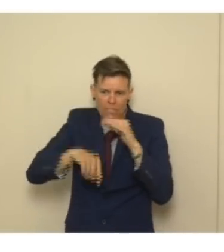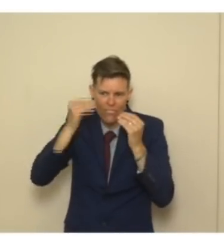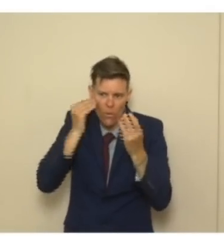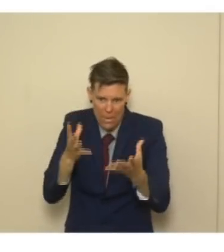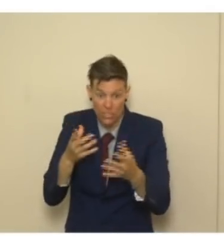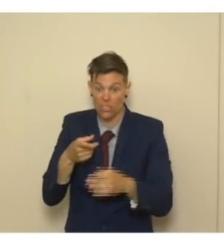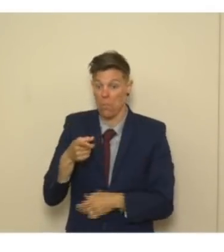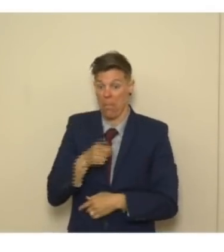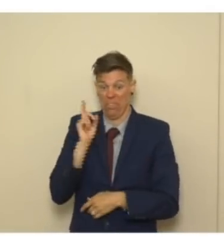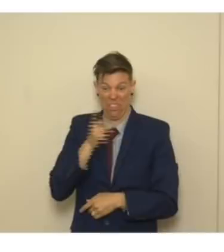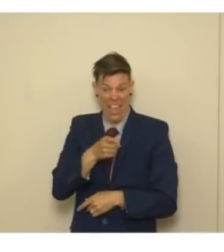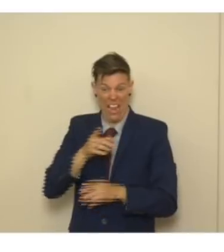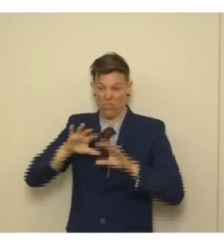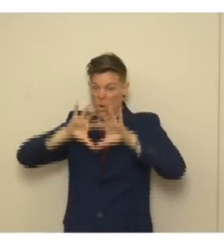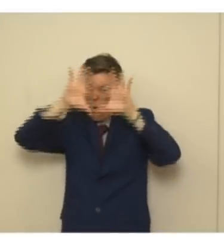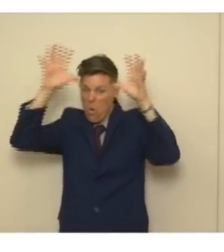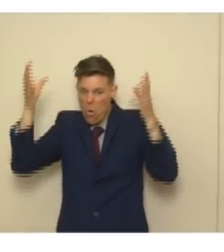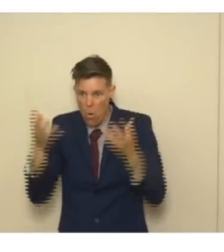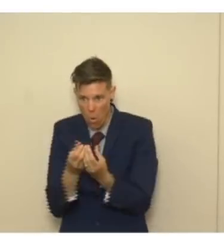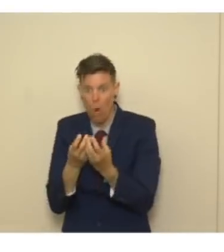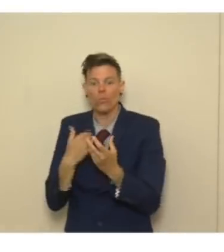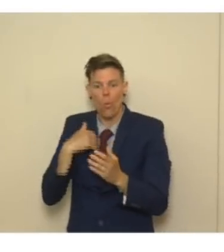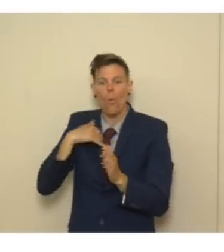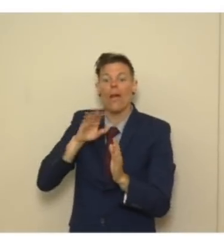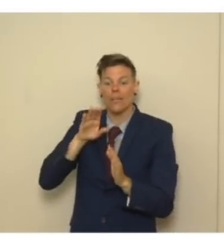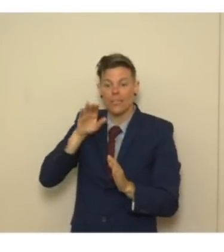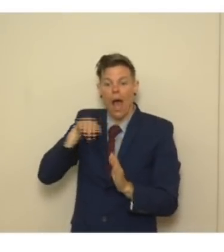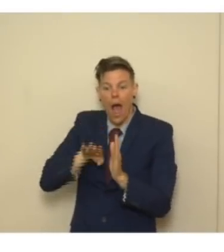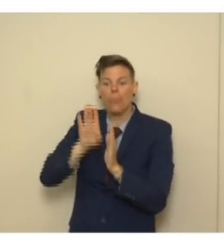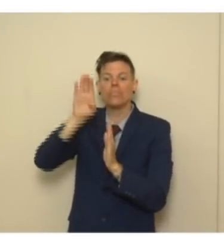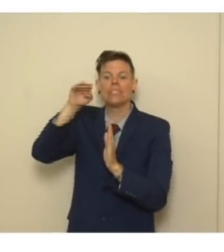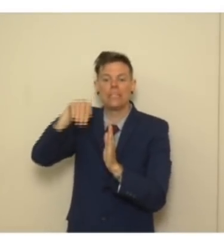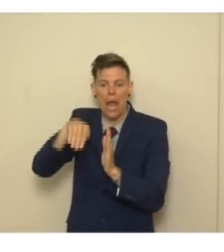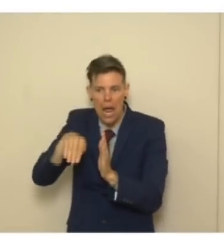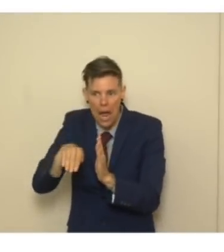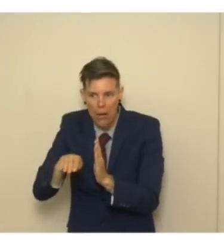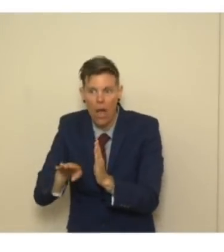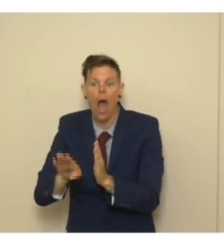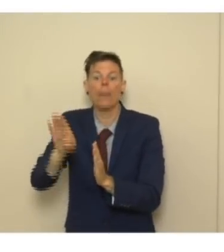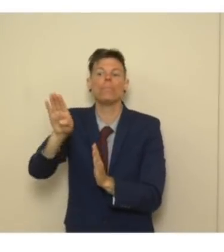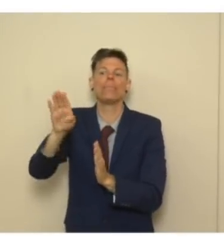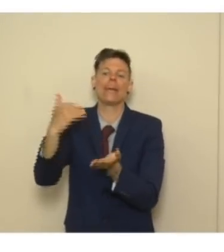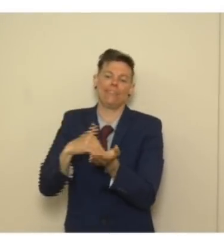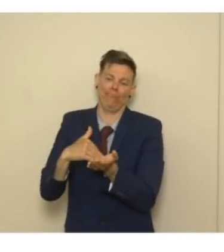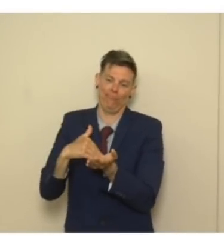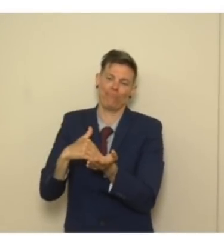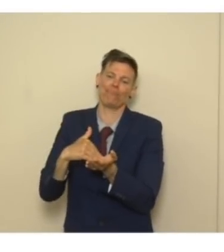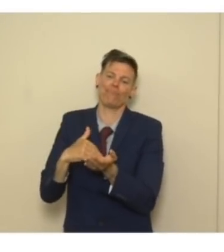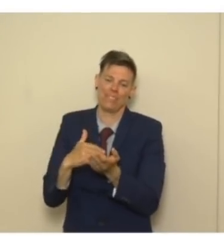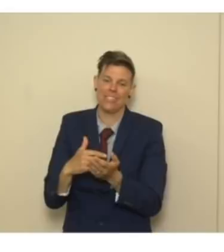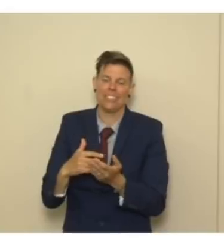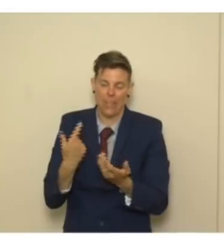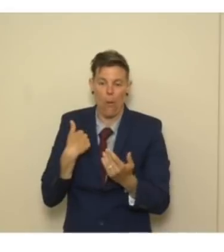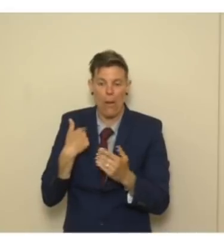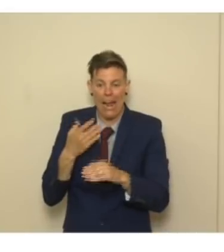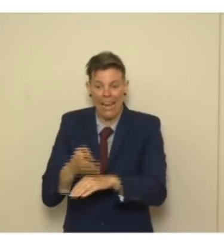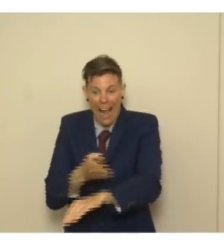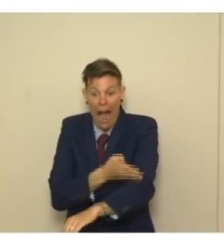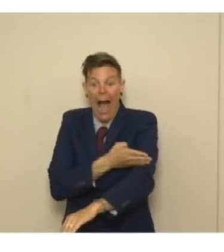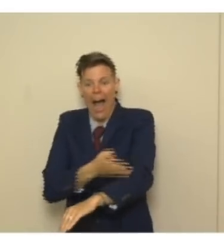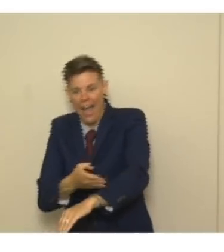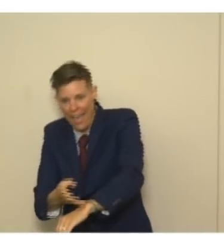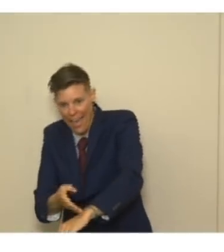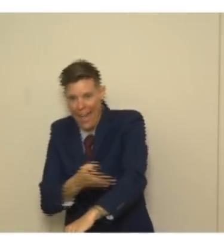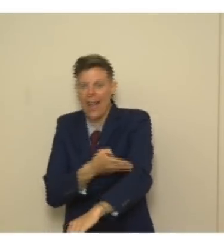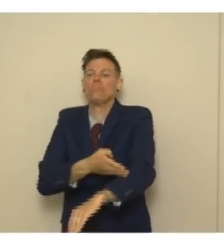we went back up, we went down, and now we're trending back up again with the spread rate a couple days ago when it was calculated at 1.12